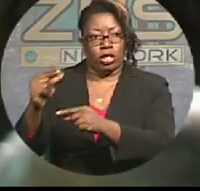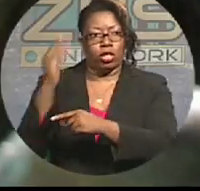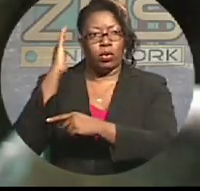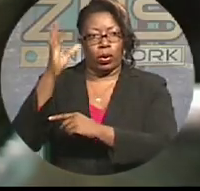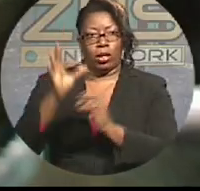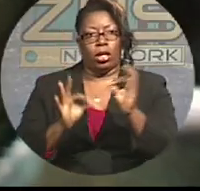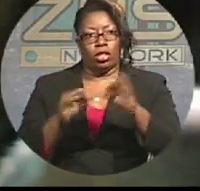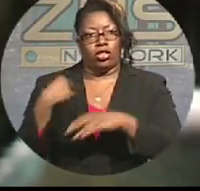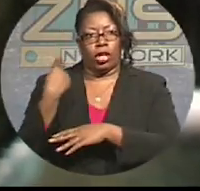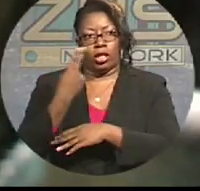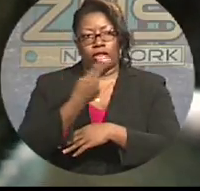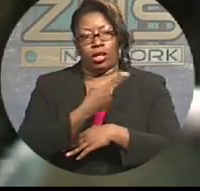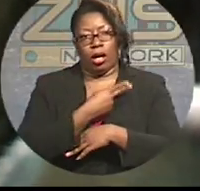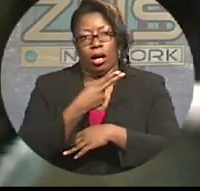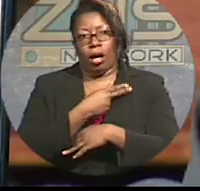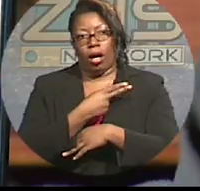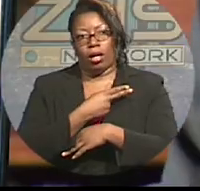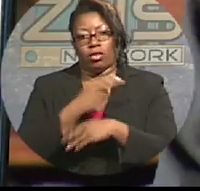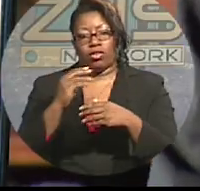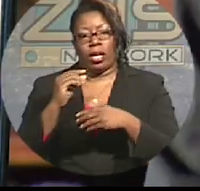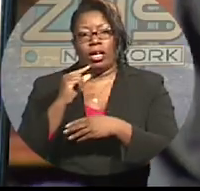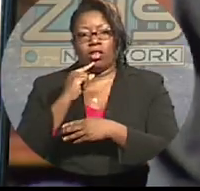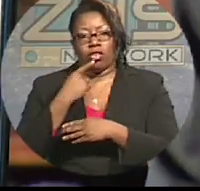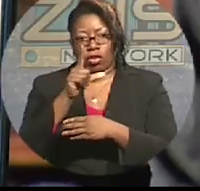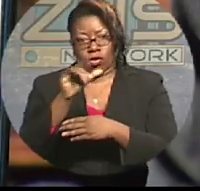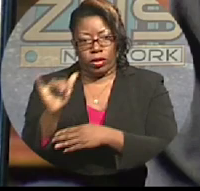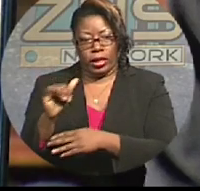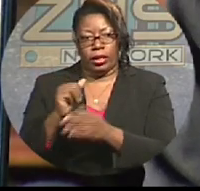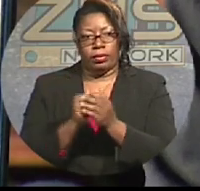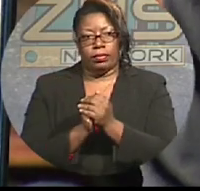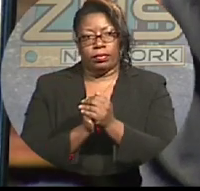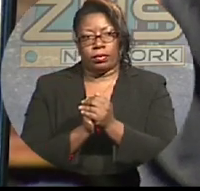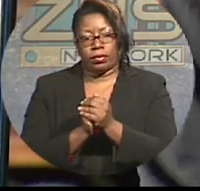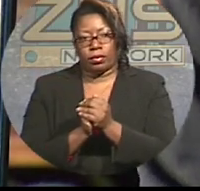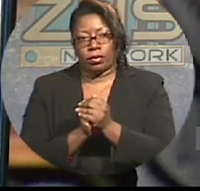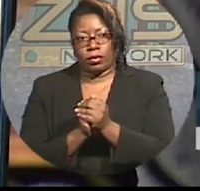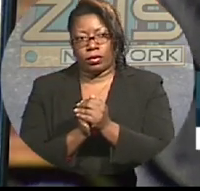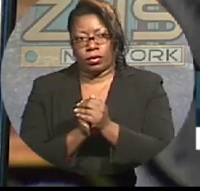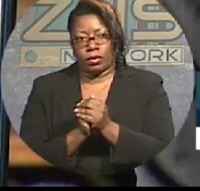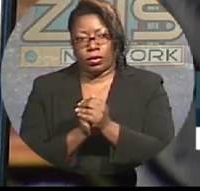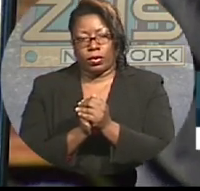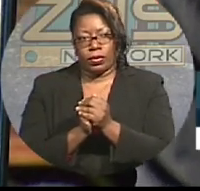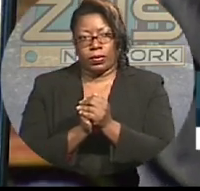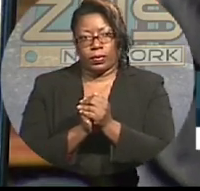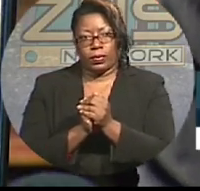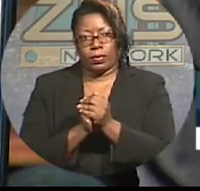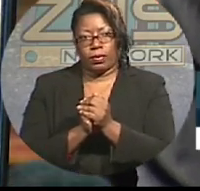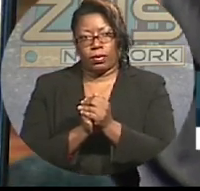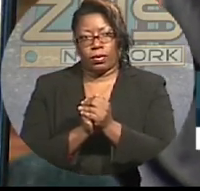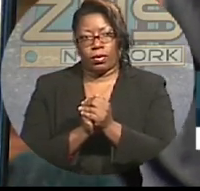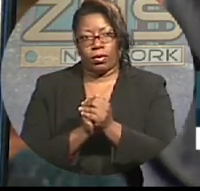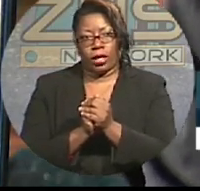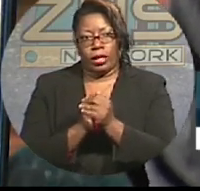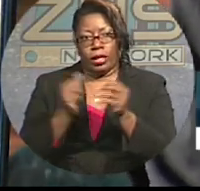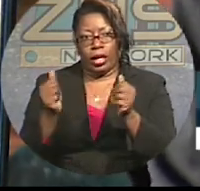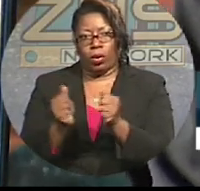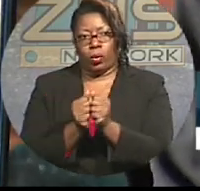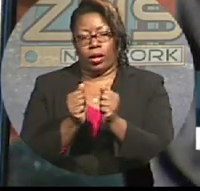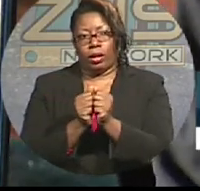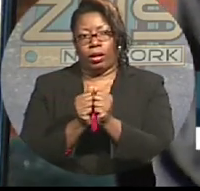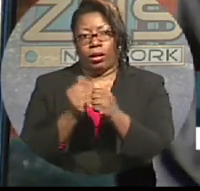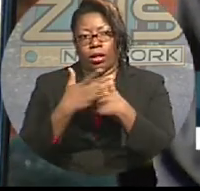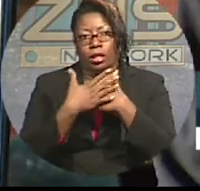us harshly. By the spreading of their blood, with the blood of Jesus